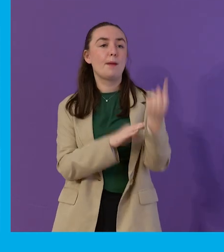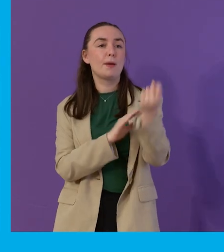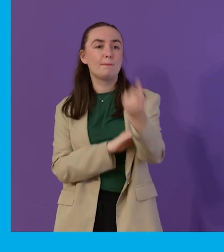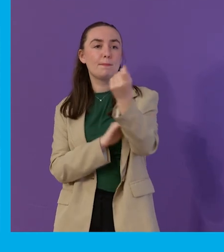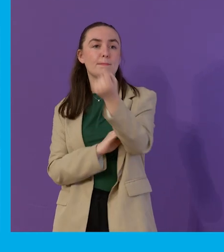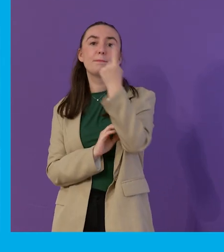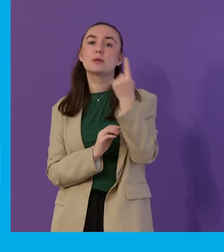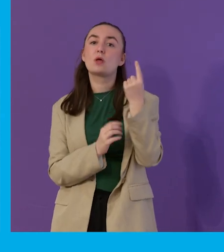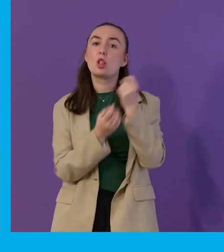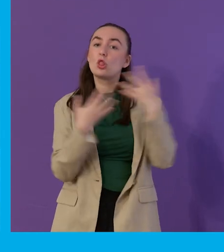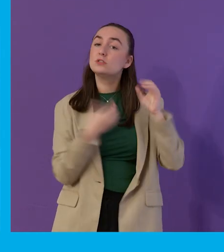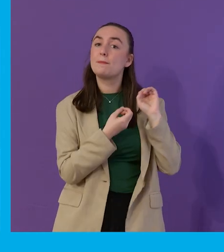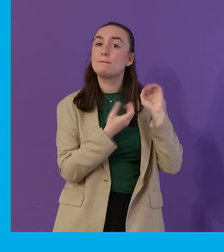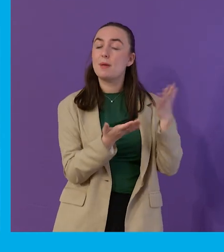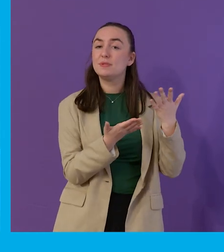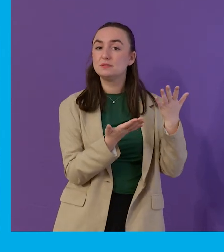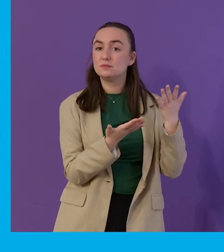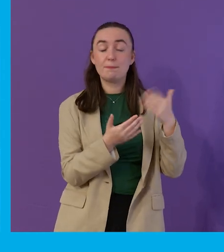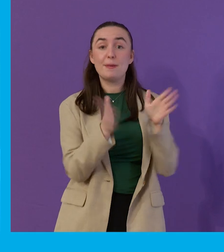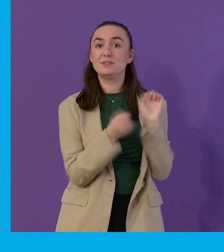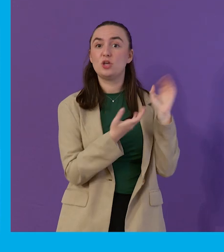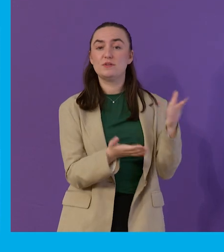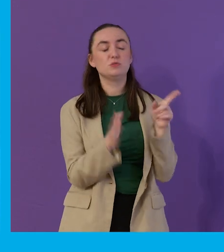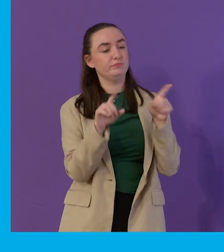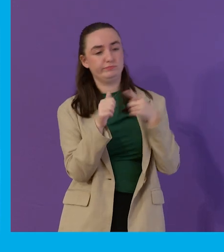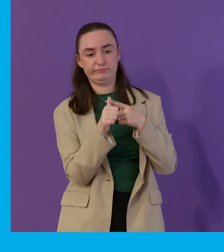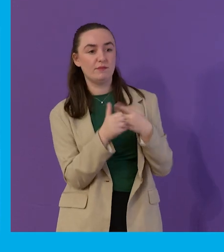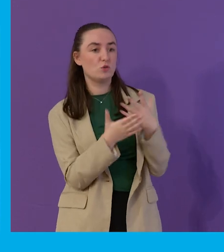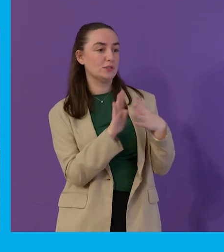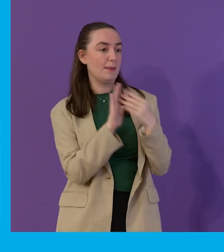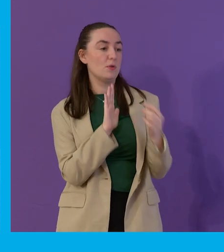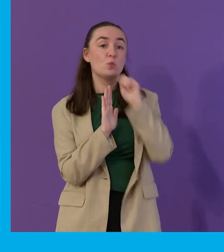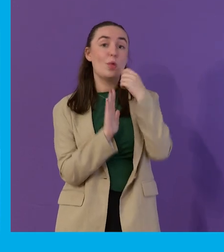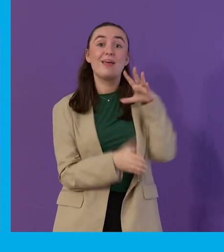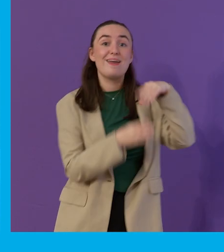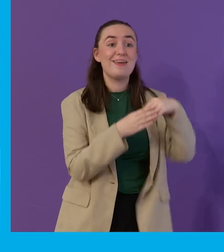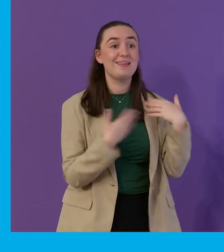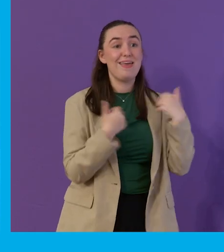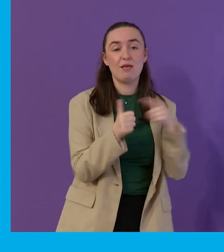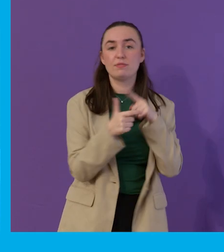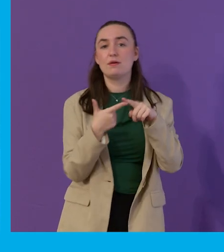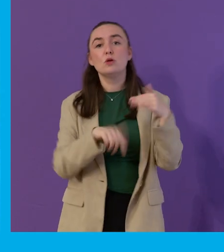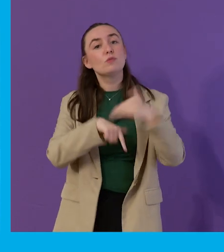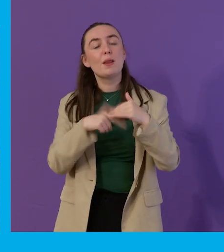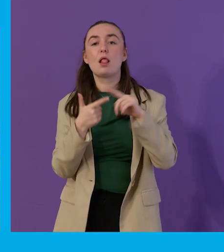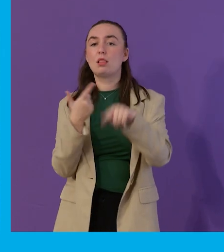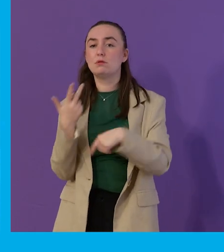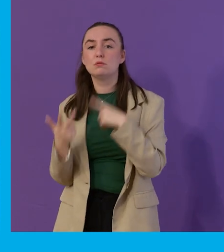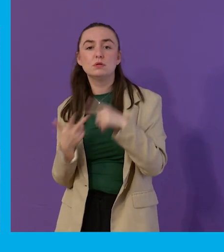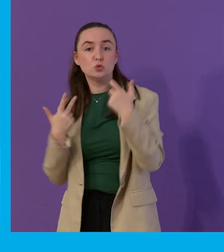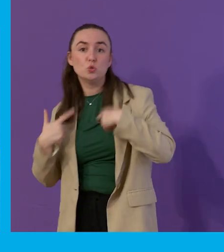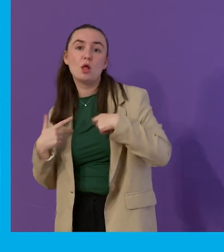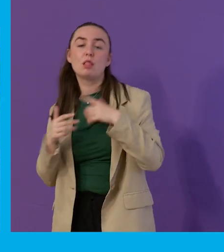types of public services, whether it's health services, whether it's social services, criminal justice service, whatever it might be, we know